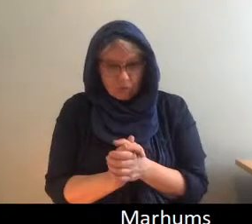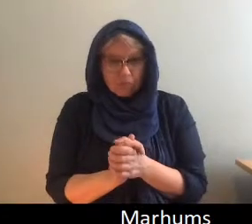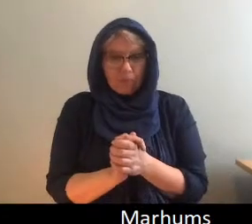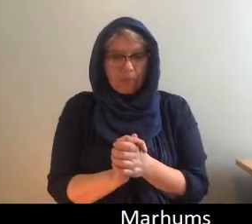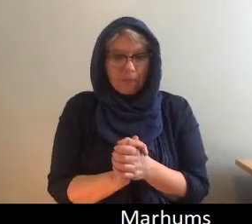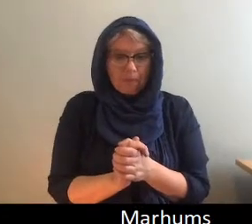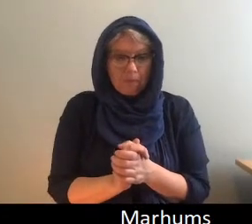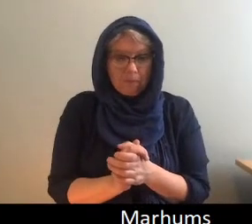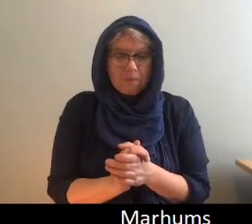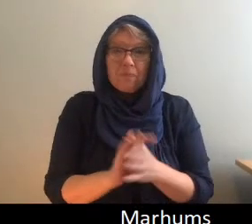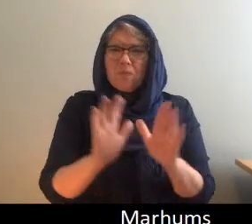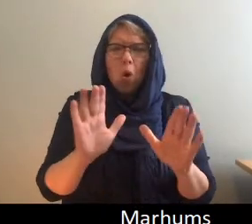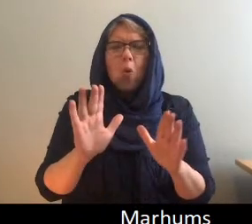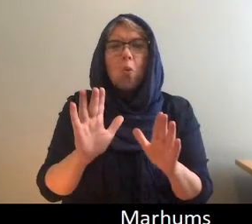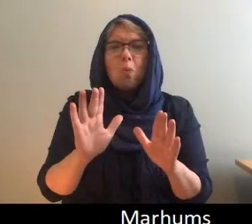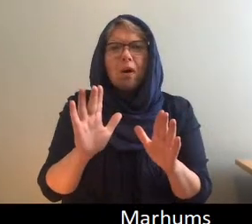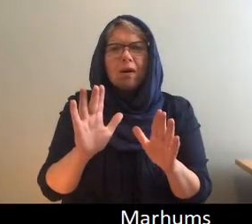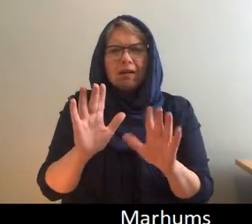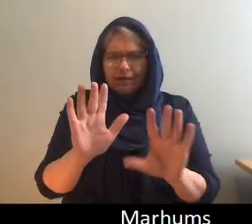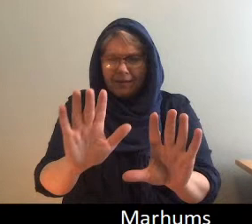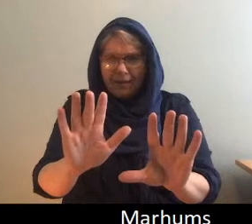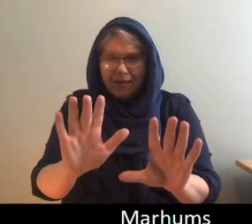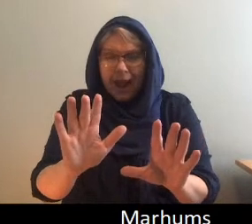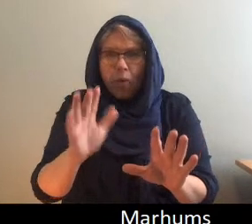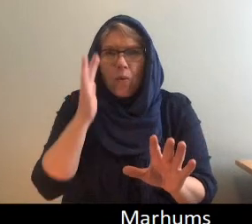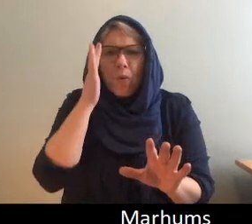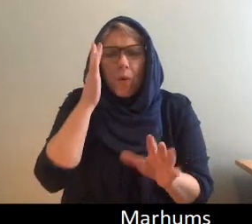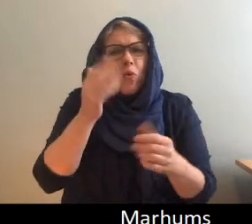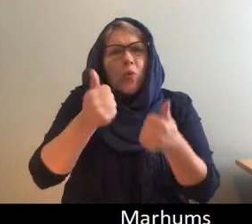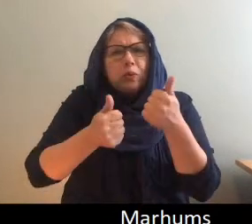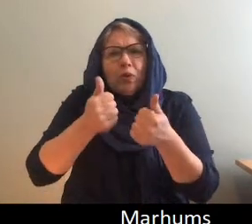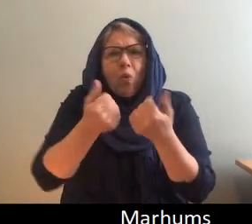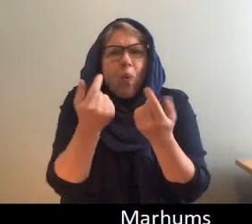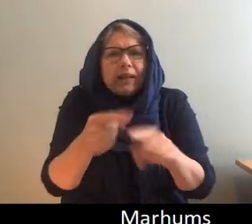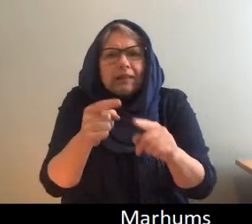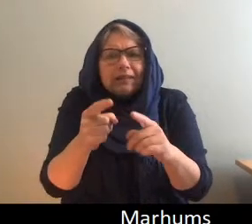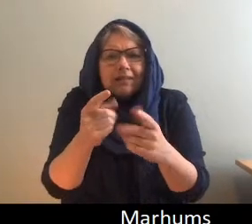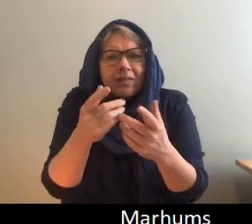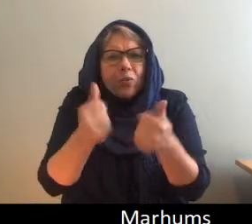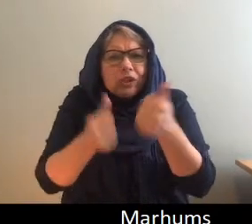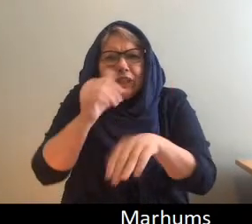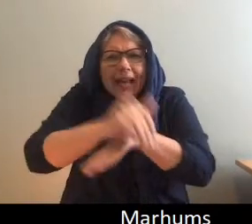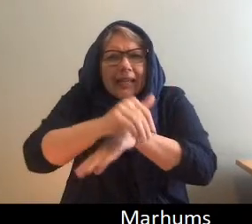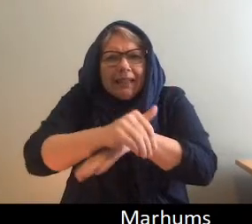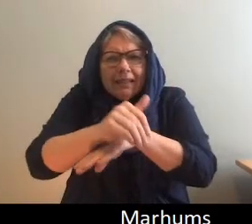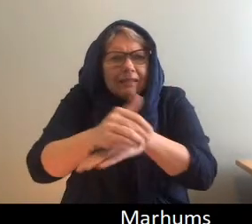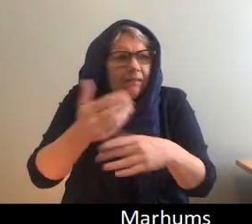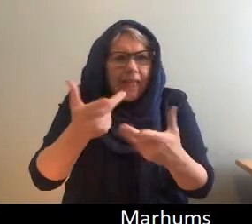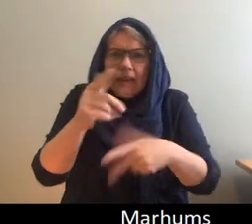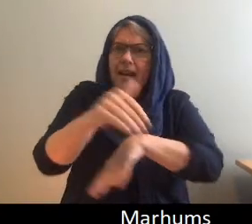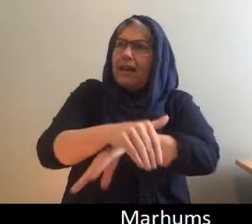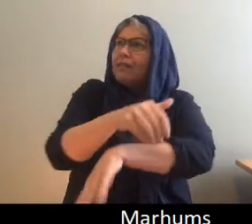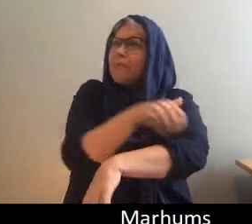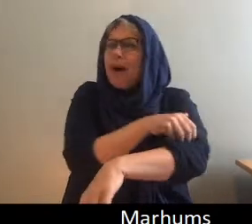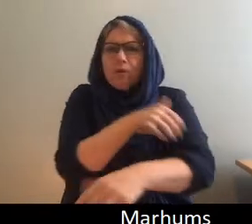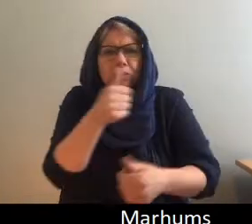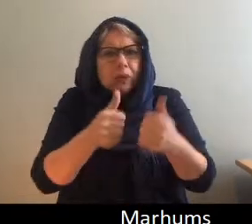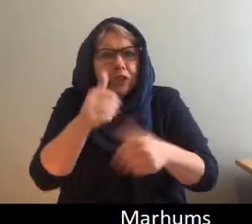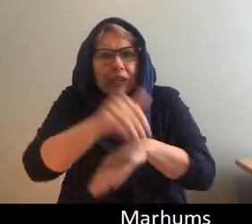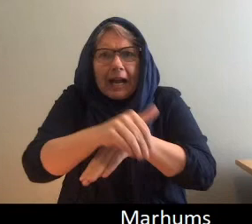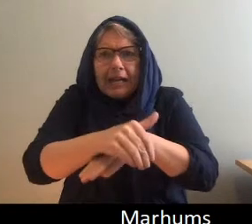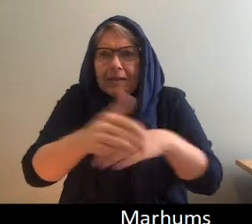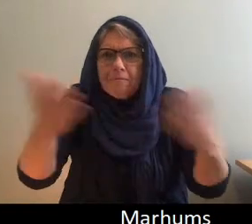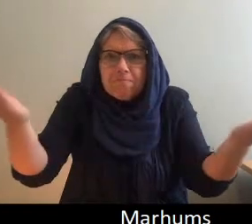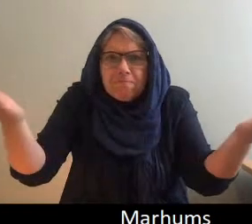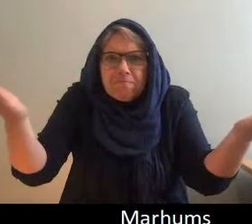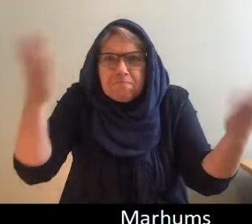year, inshallah, God willing, one of those nights will be Laylatul Qadr, and we will, I don't like to say hit the jackpot, because that symbolizes, you